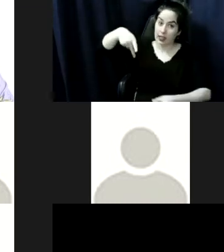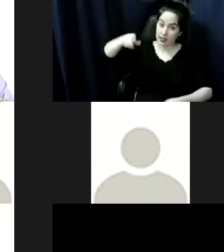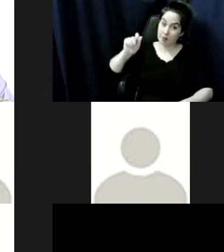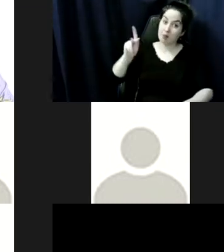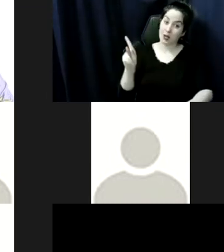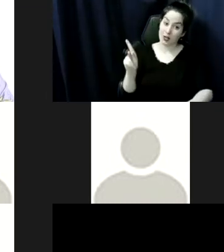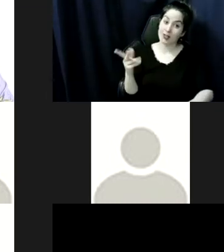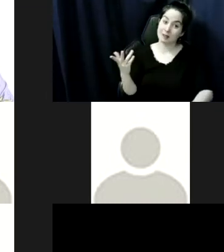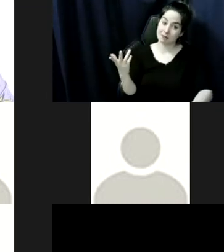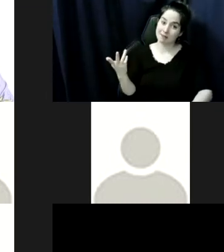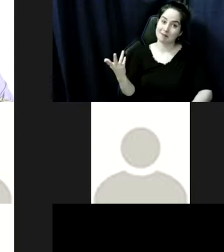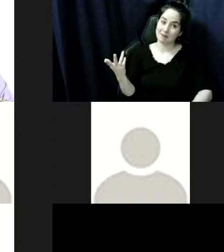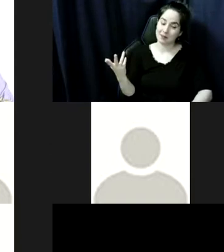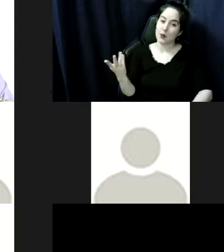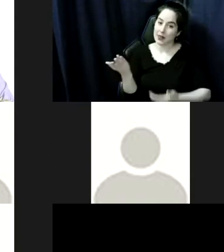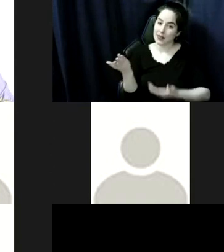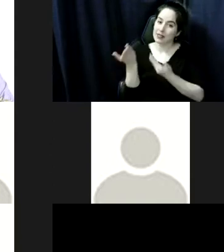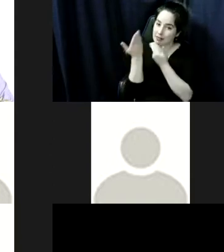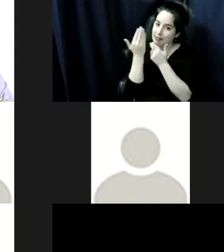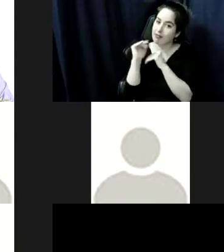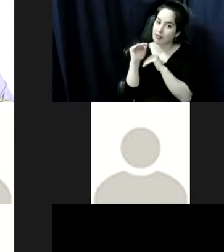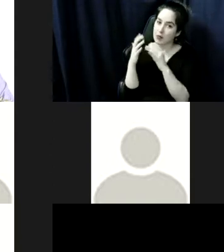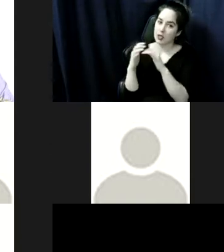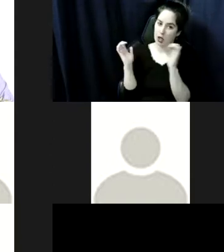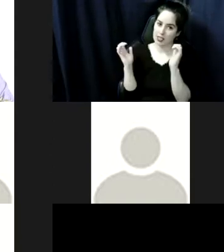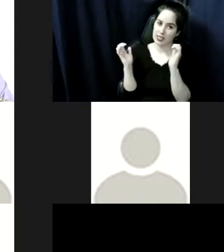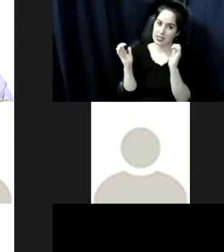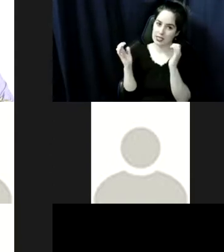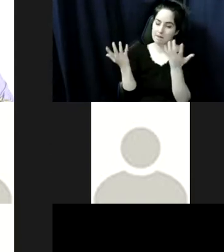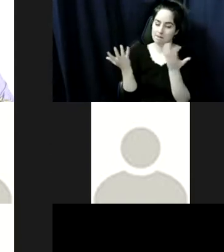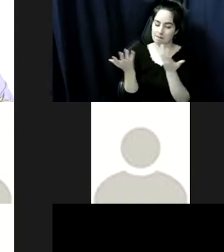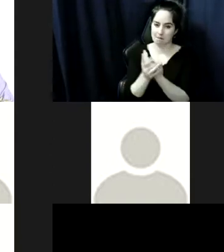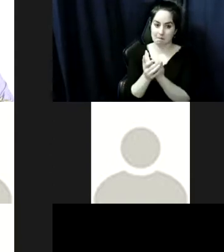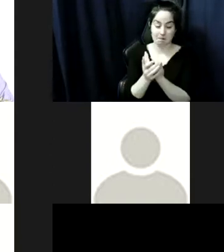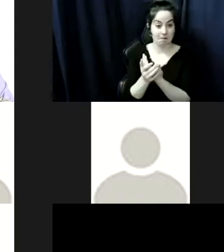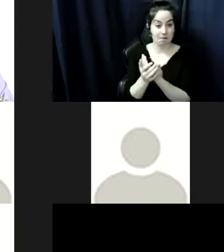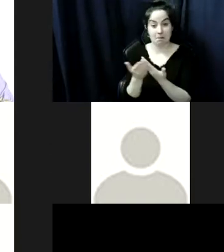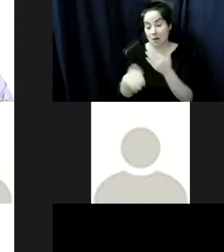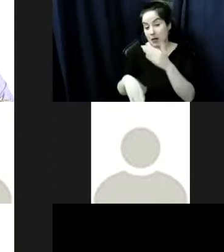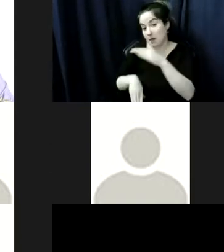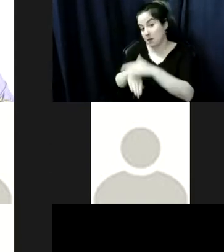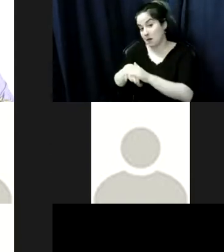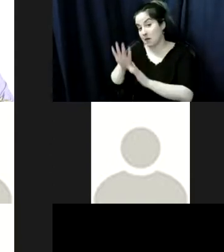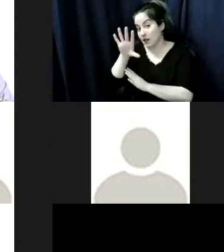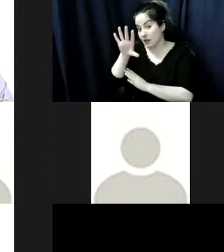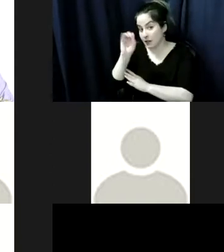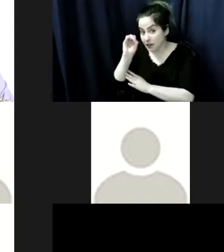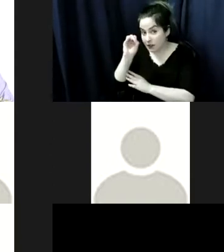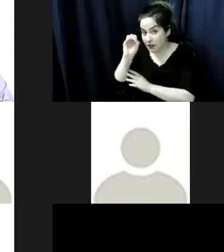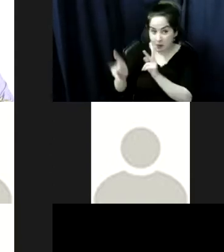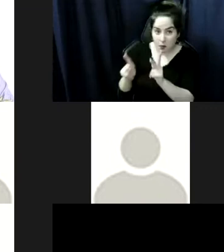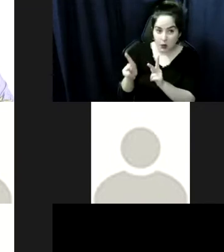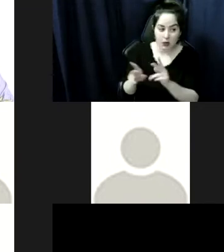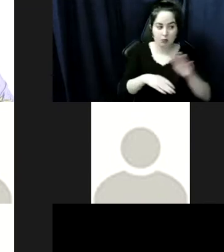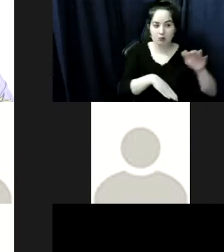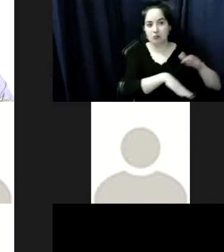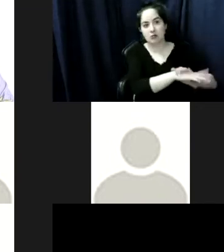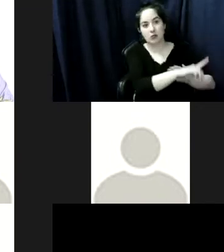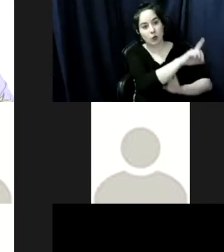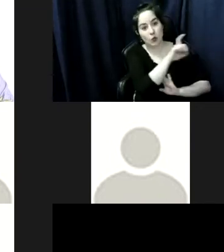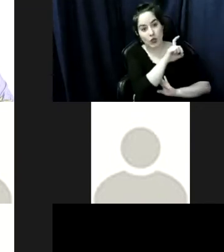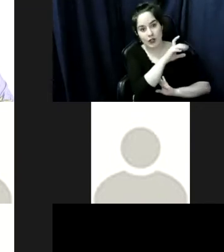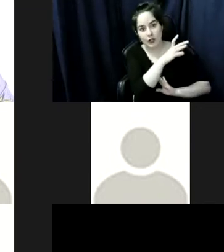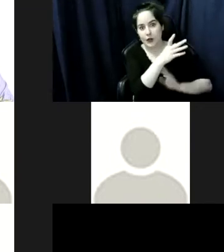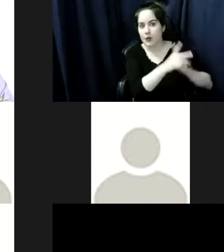a relatively limited audience, whether that's 50 people max, 100 people max. We'll have to see what that looks like depending